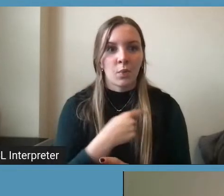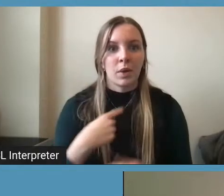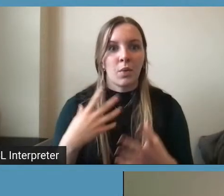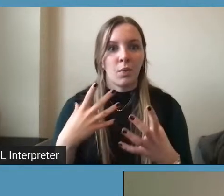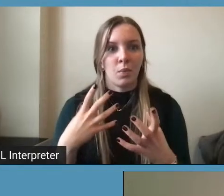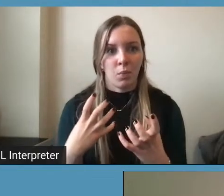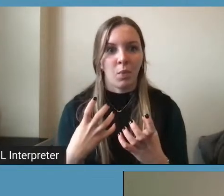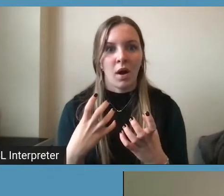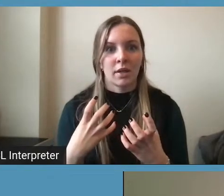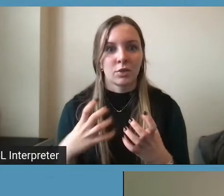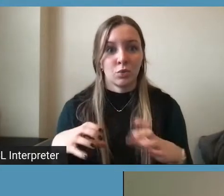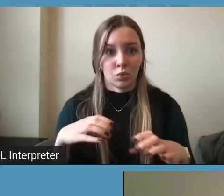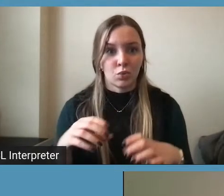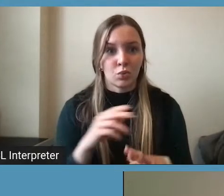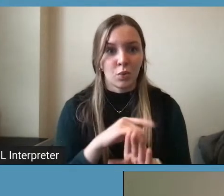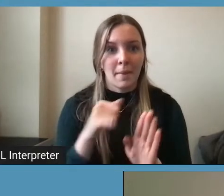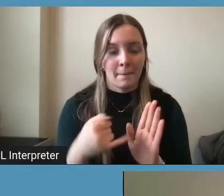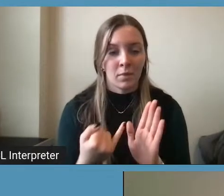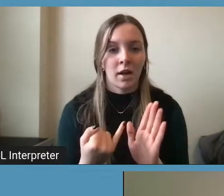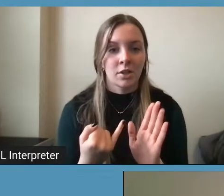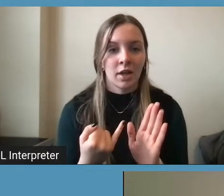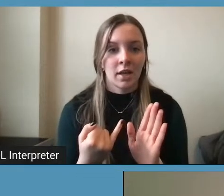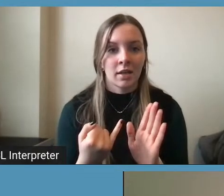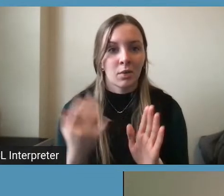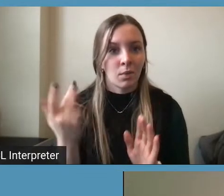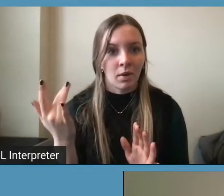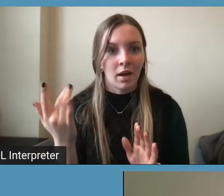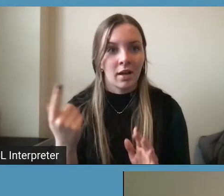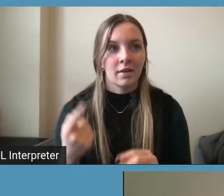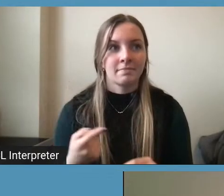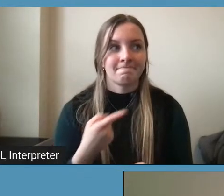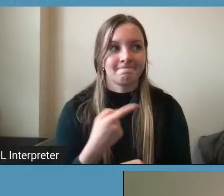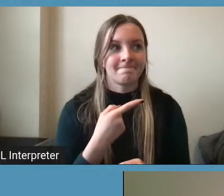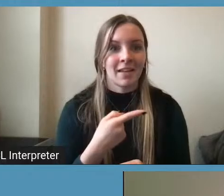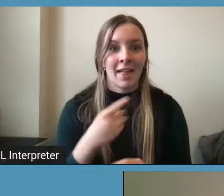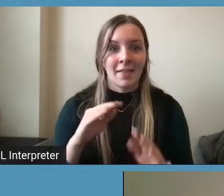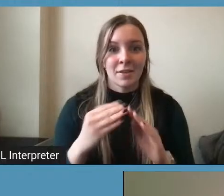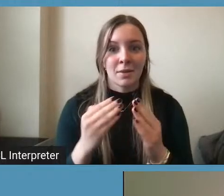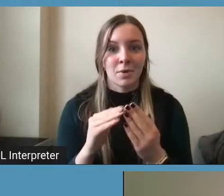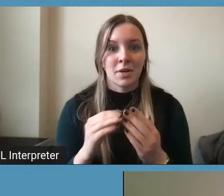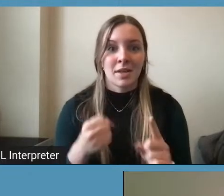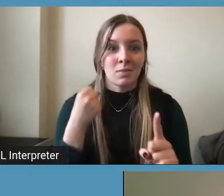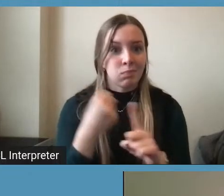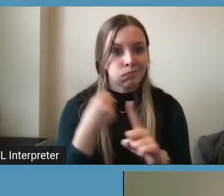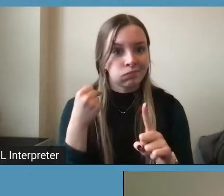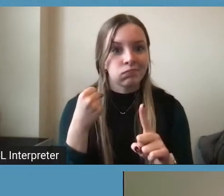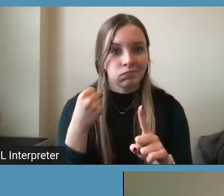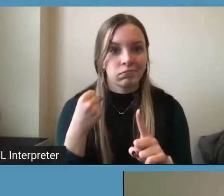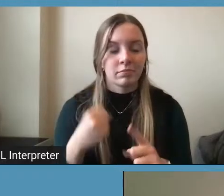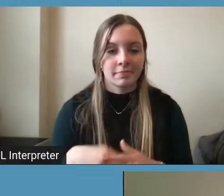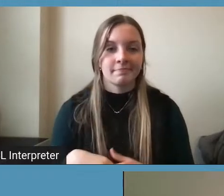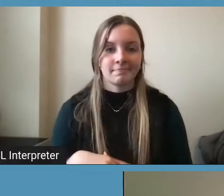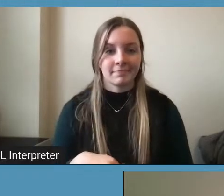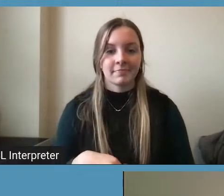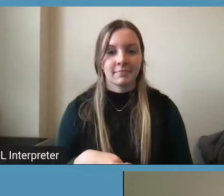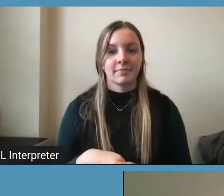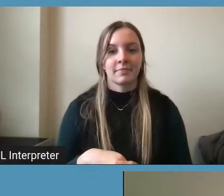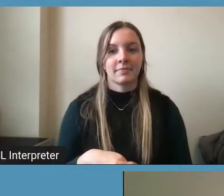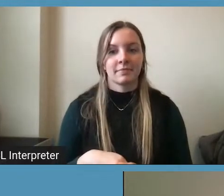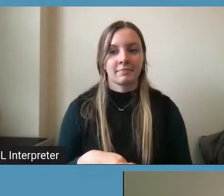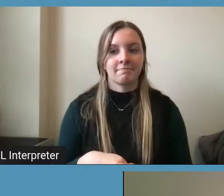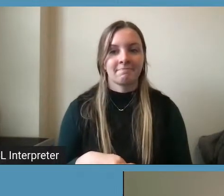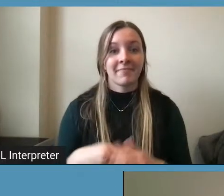because of the impact of climate change to these specific communities. Awesome. Well, thank you very much, Carla.